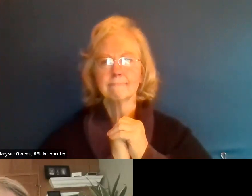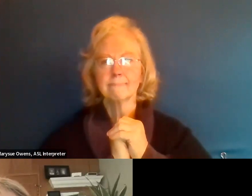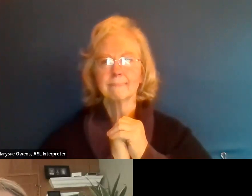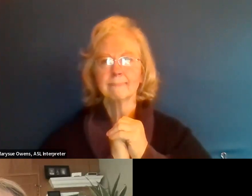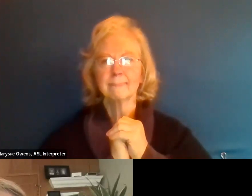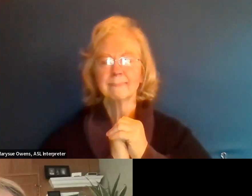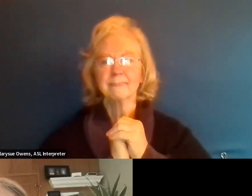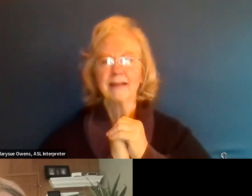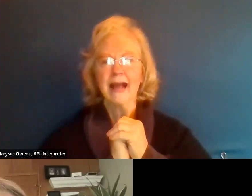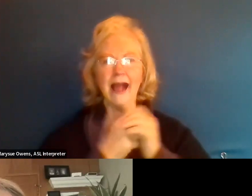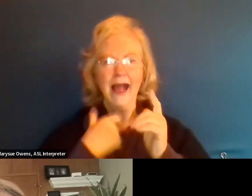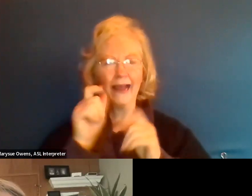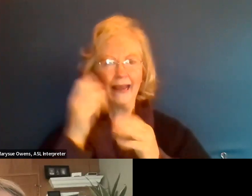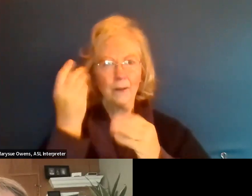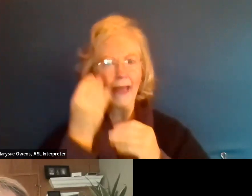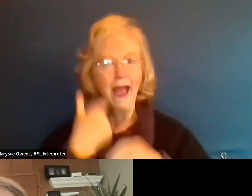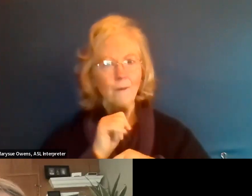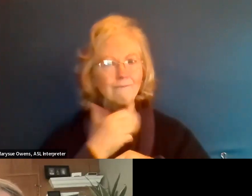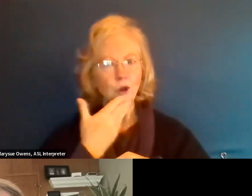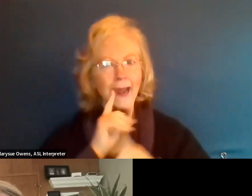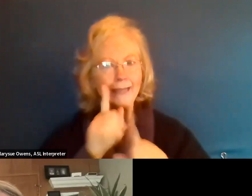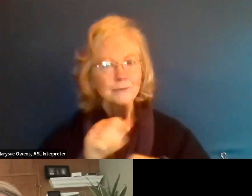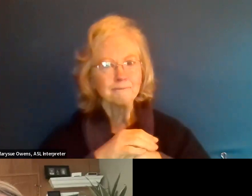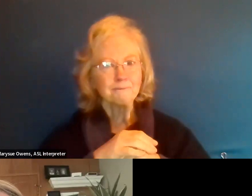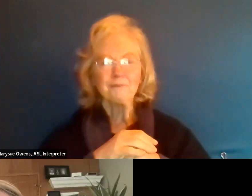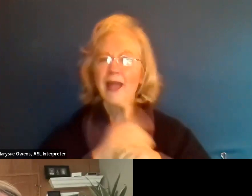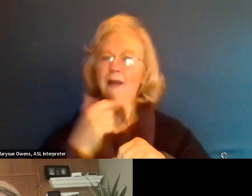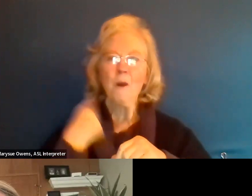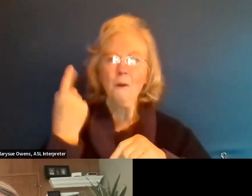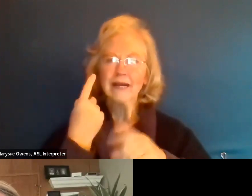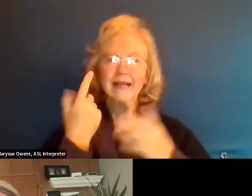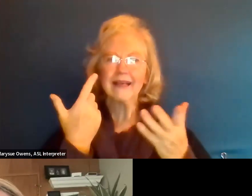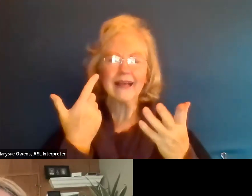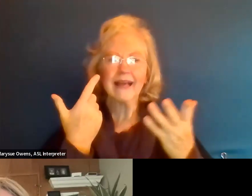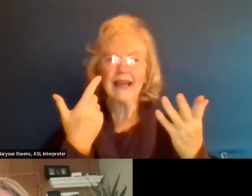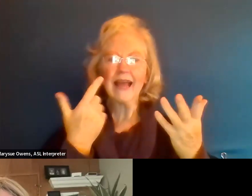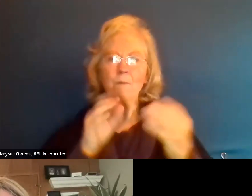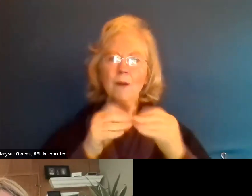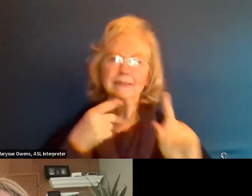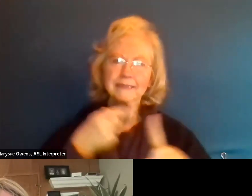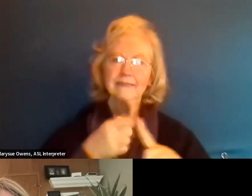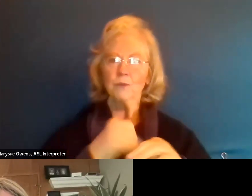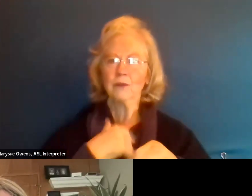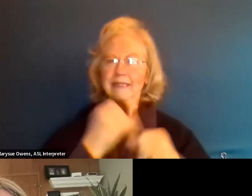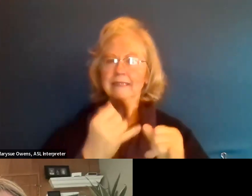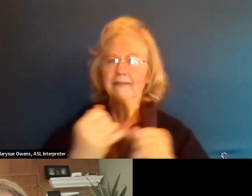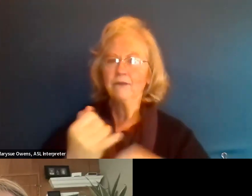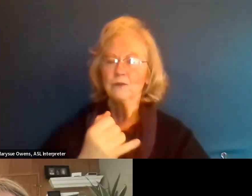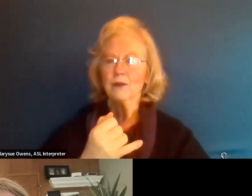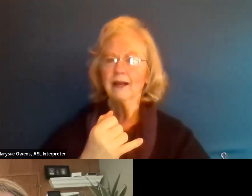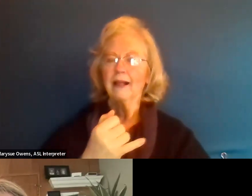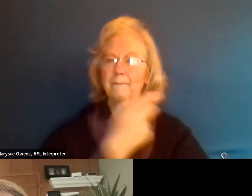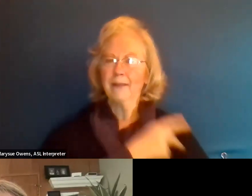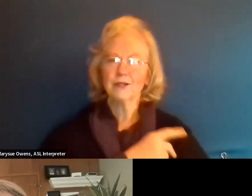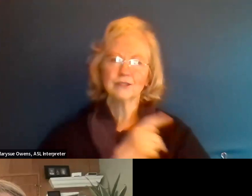I'll have to think about it. I don't have a good answer for that because I've always sort of thought about it this as sort of specific, and also because in some ways,